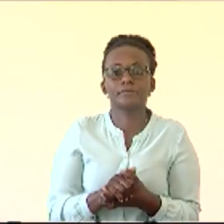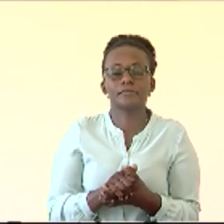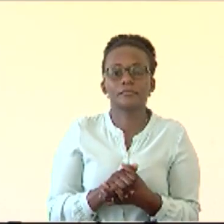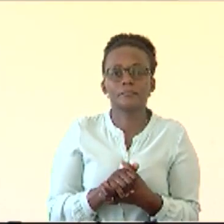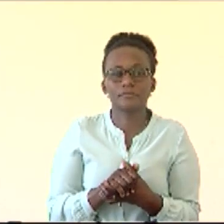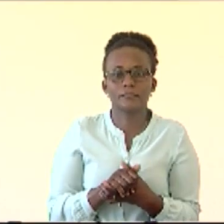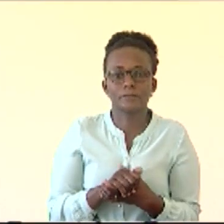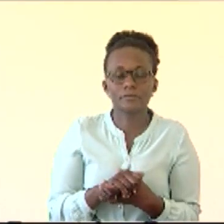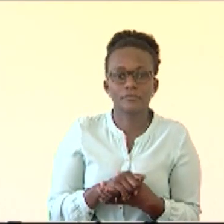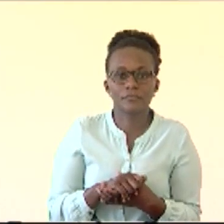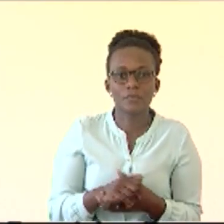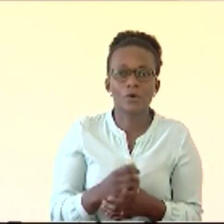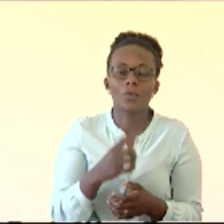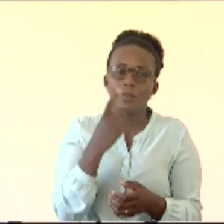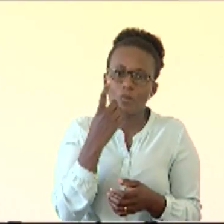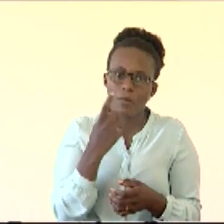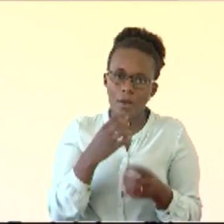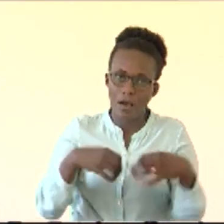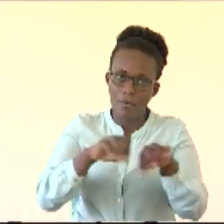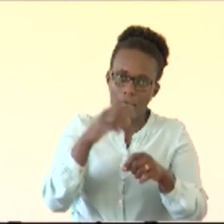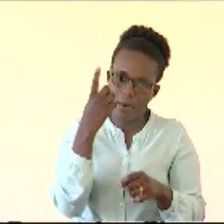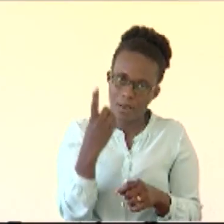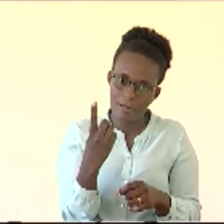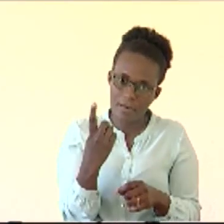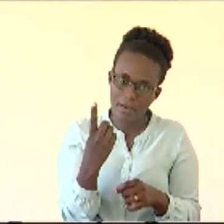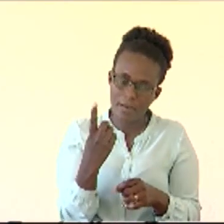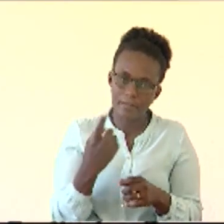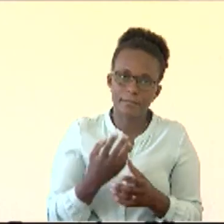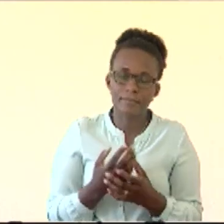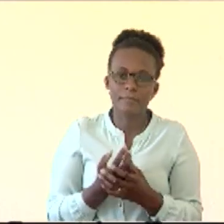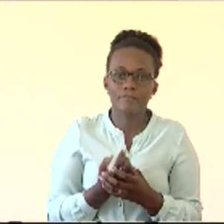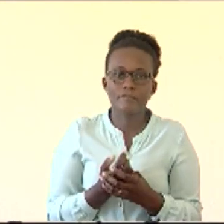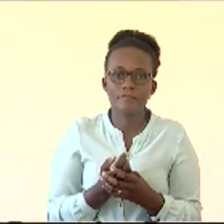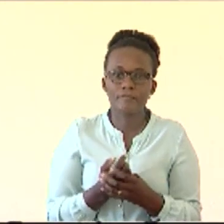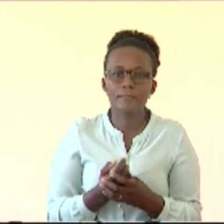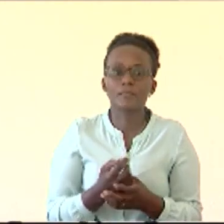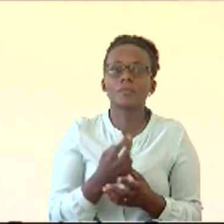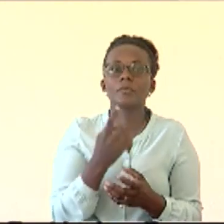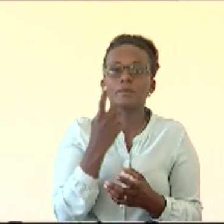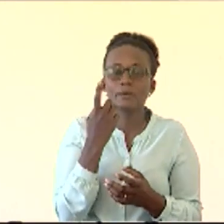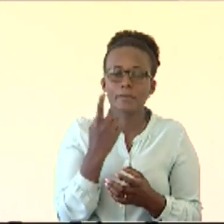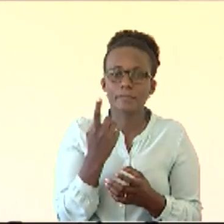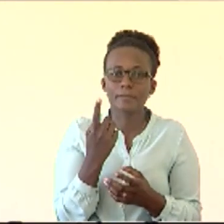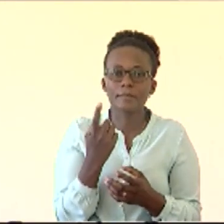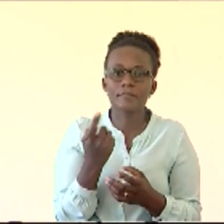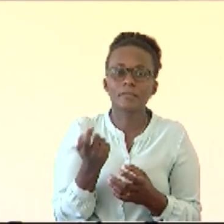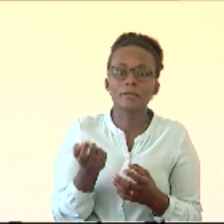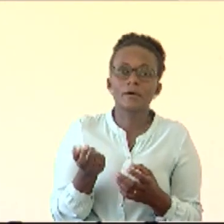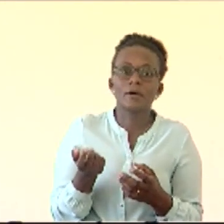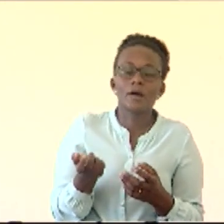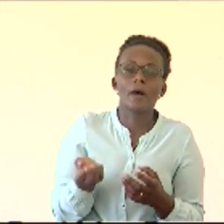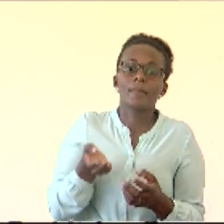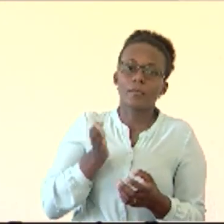One of the uses of electroplating is done to make metals more resistant to corrosion